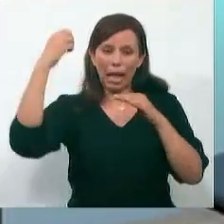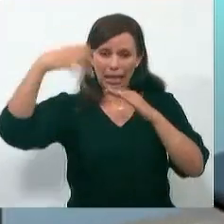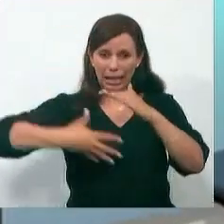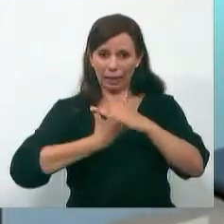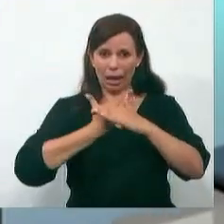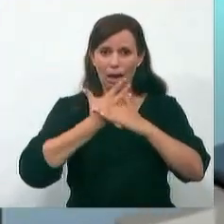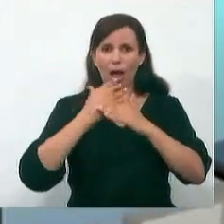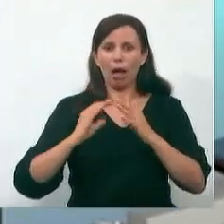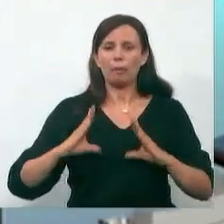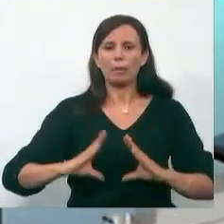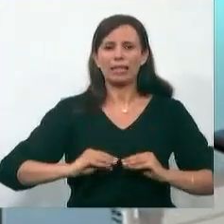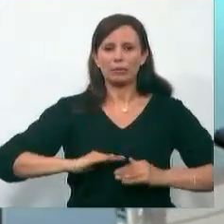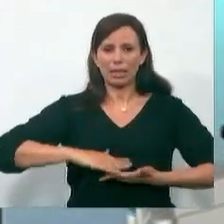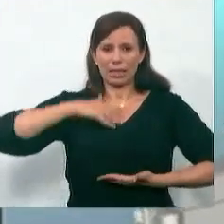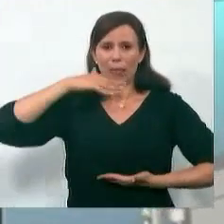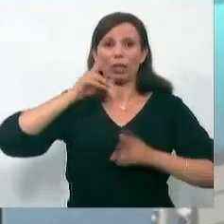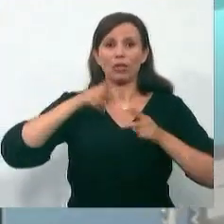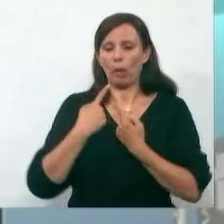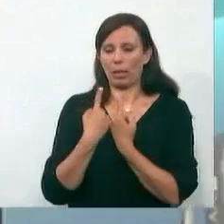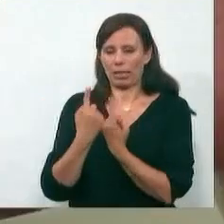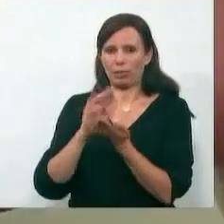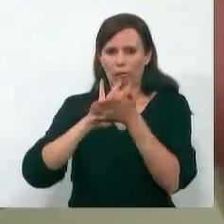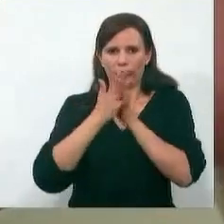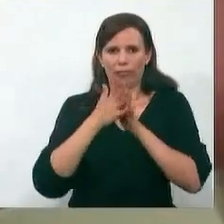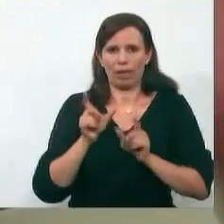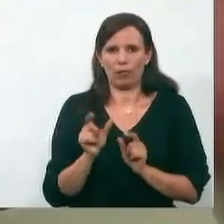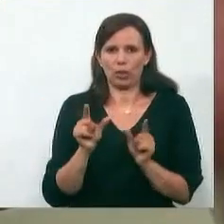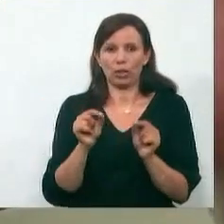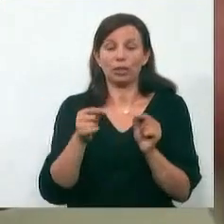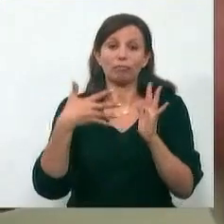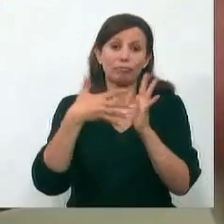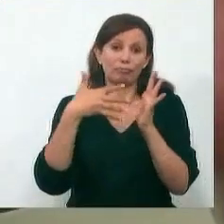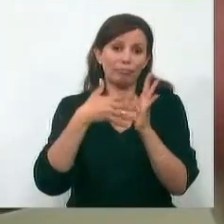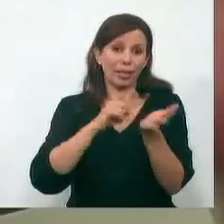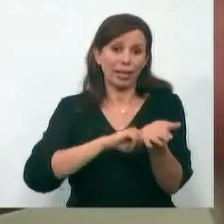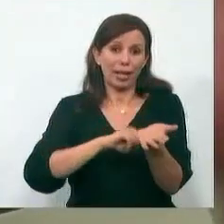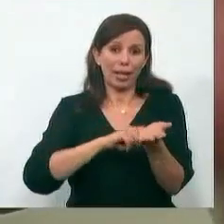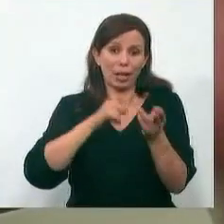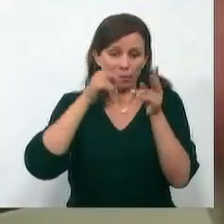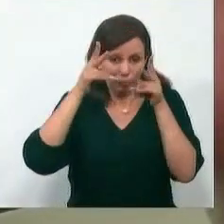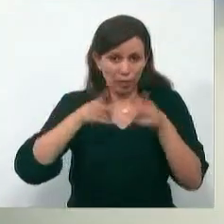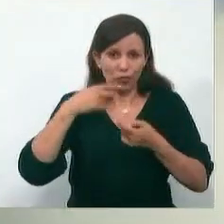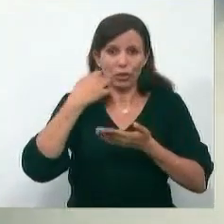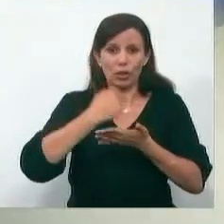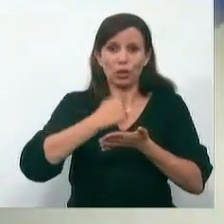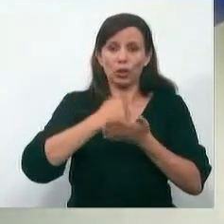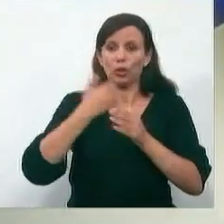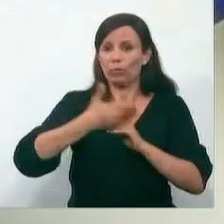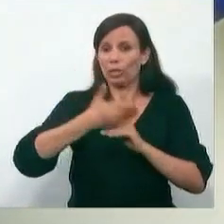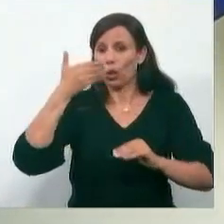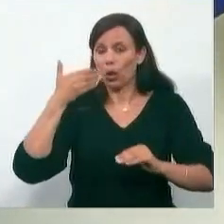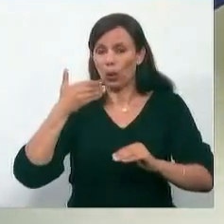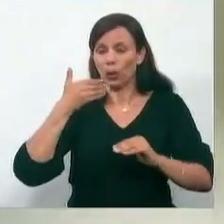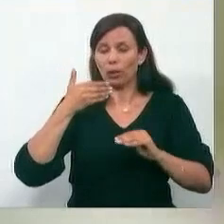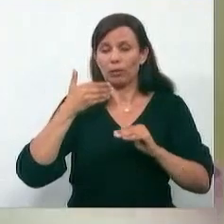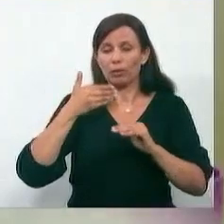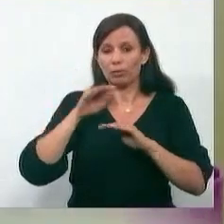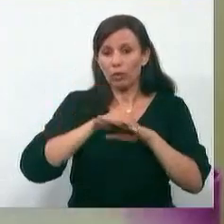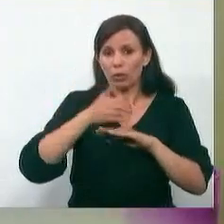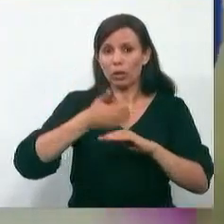body and may cause cancer itself. The blood test, on the other hand, when approved, will allow for early detection without putting